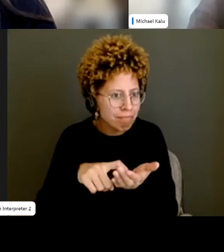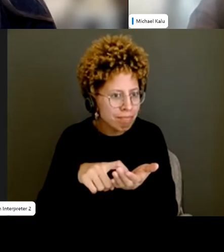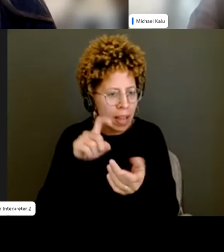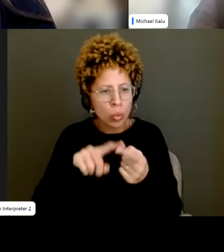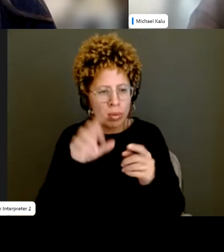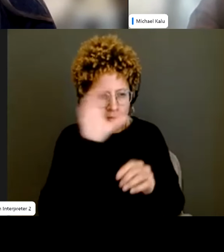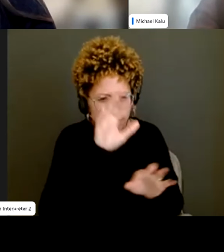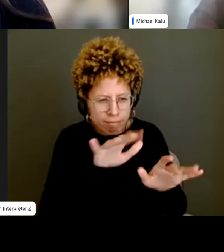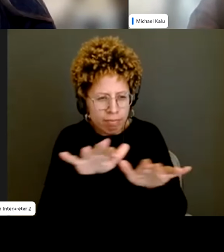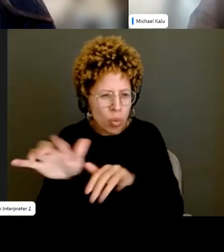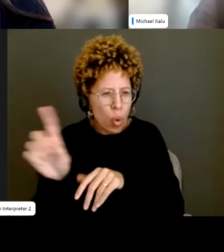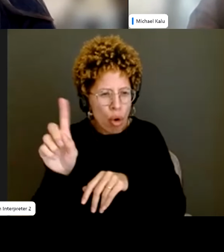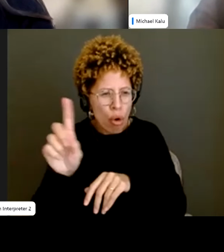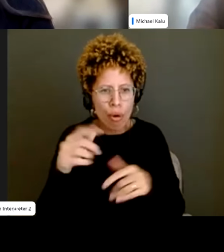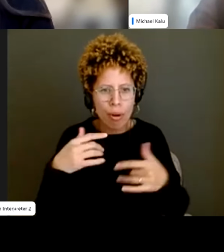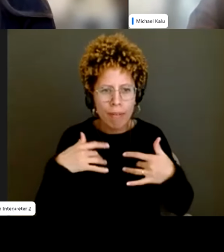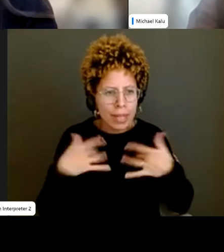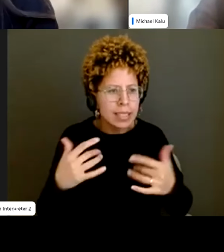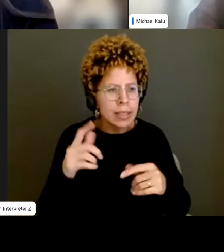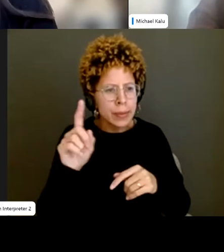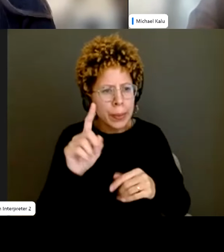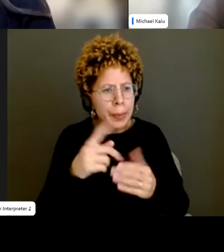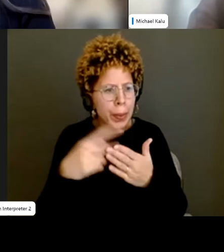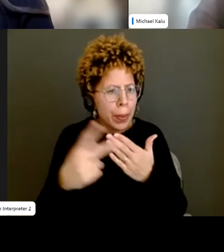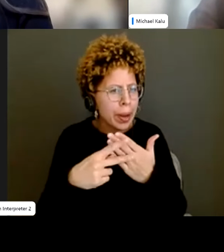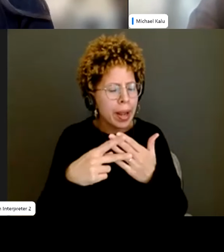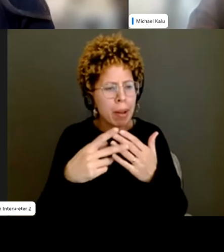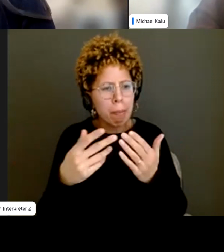find the people to the services or programs